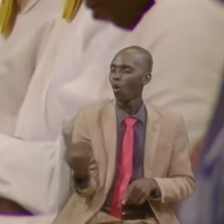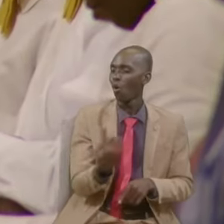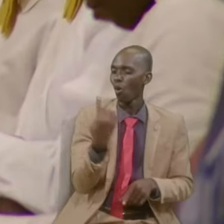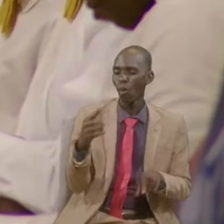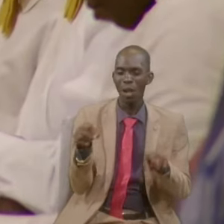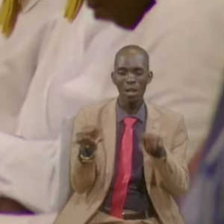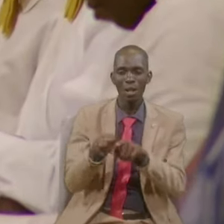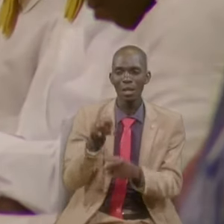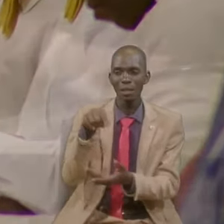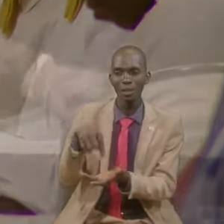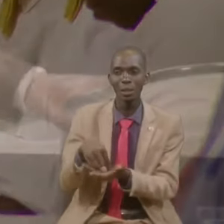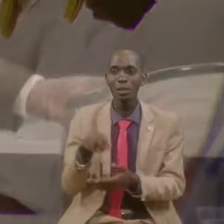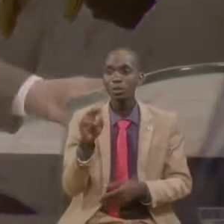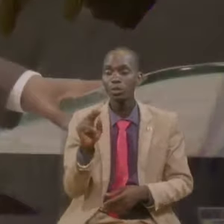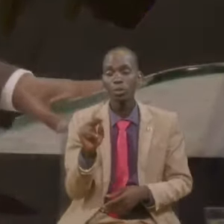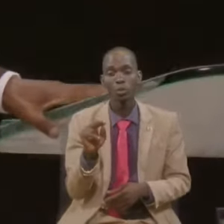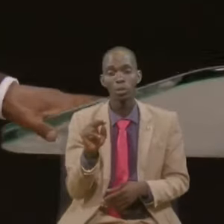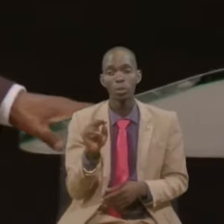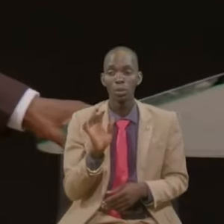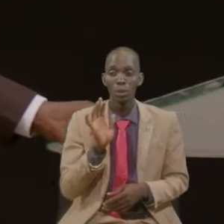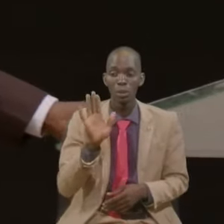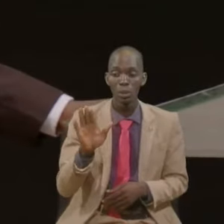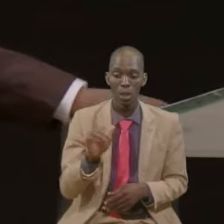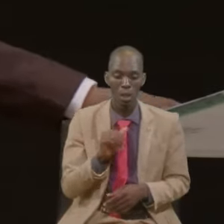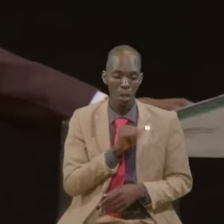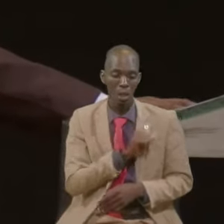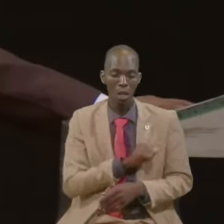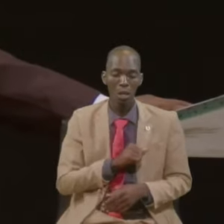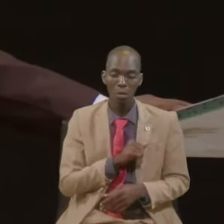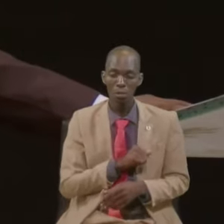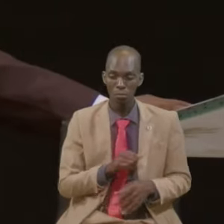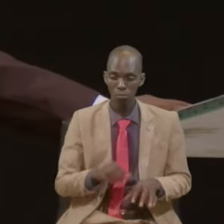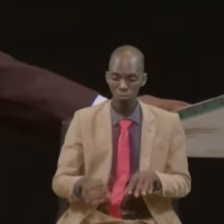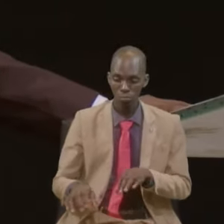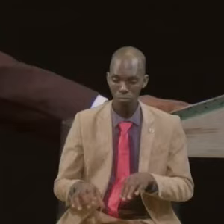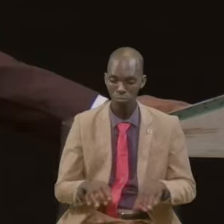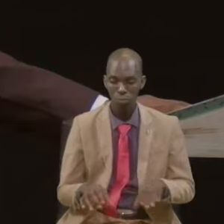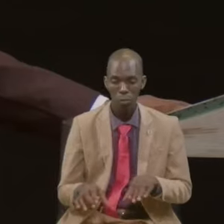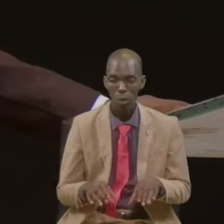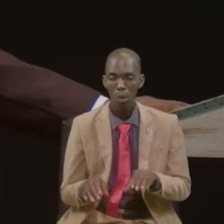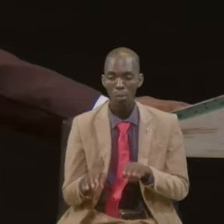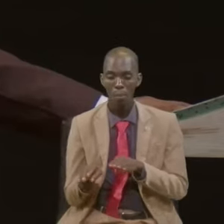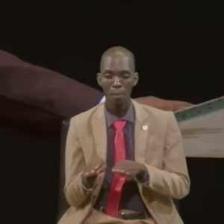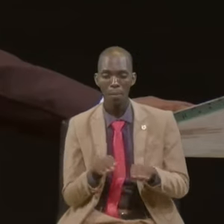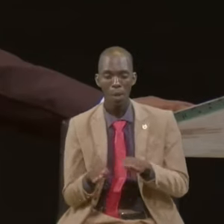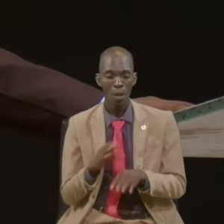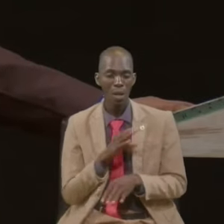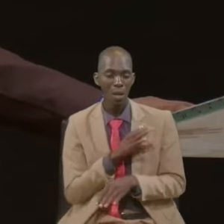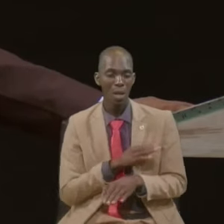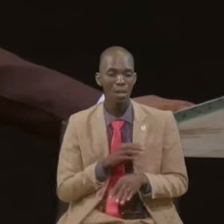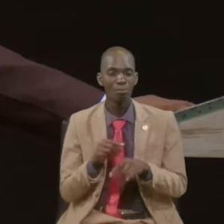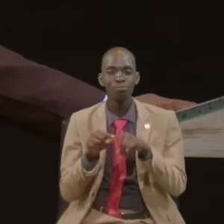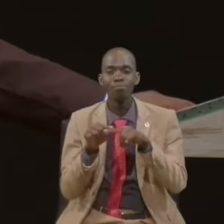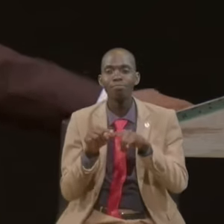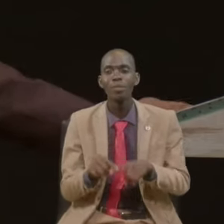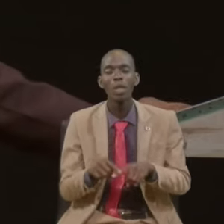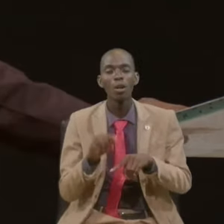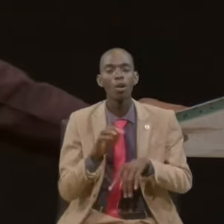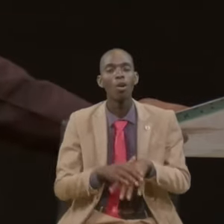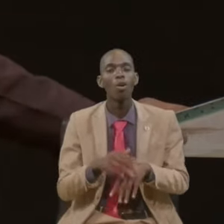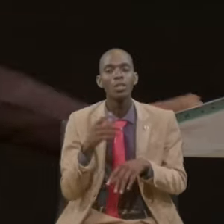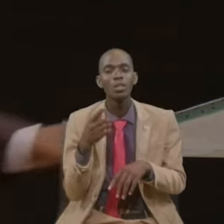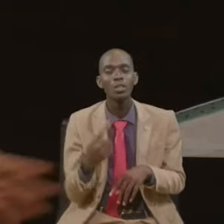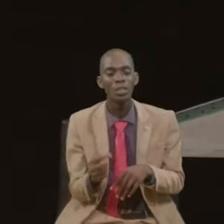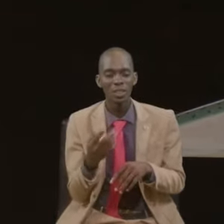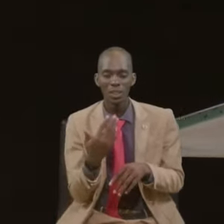their actions, their behaviors, their character depends on the